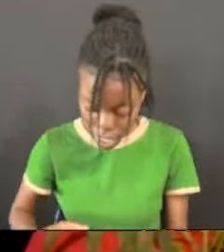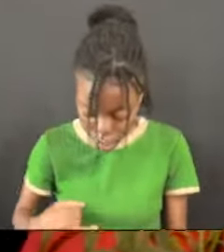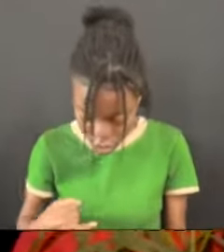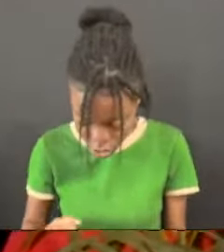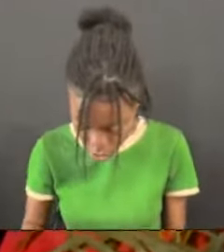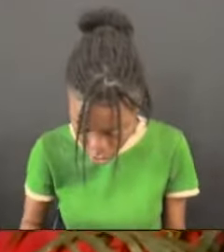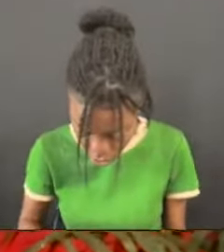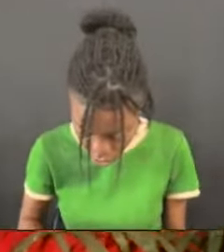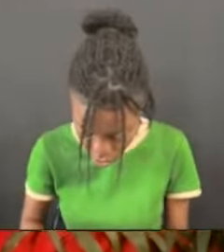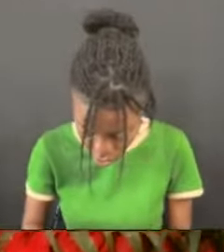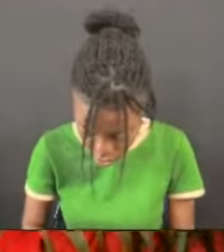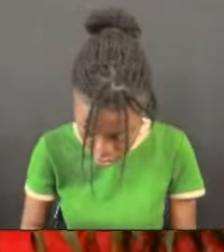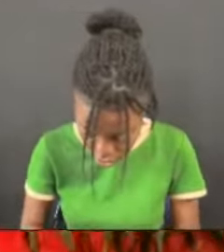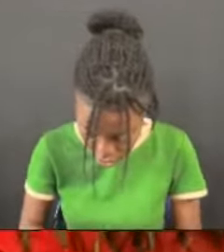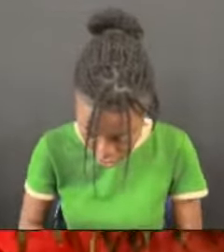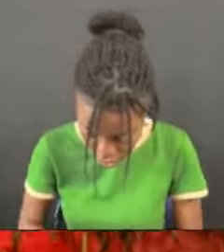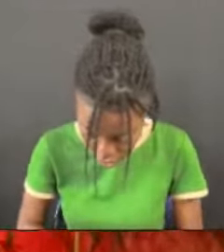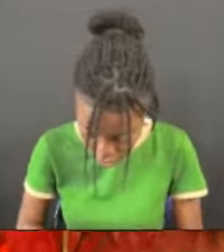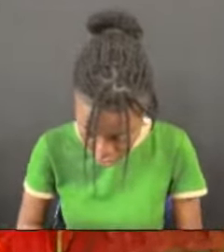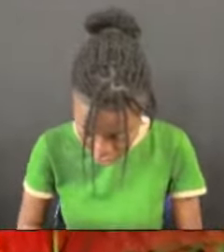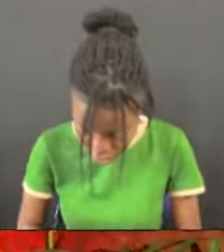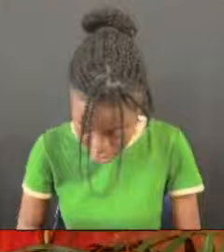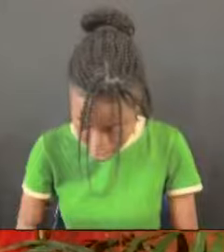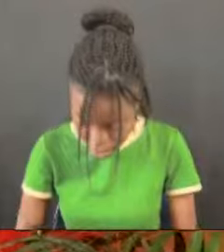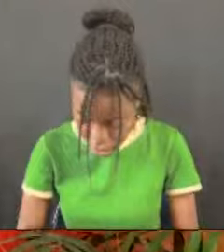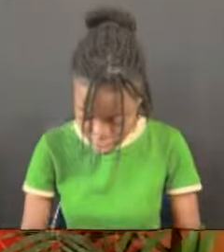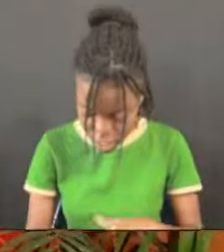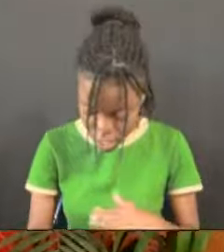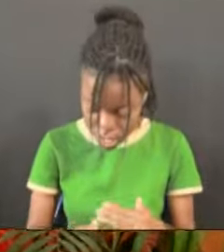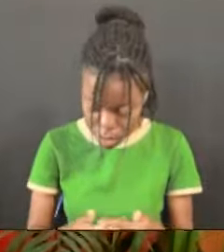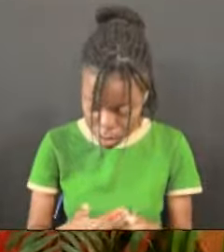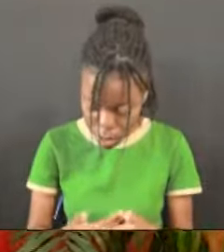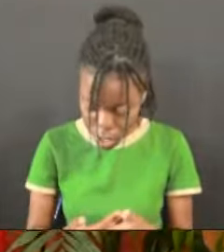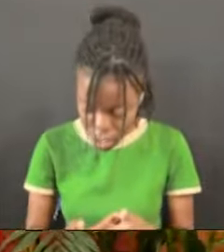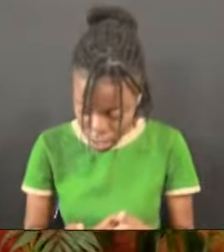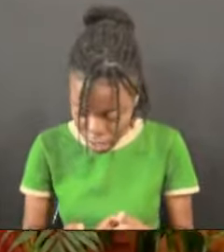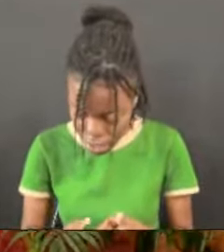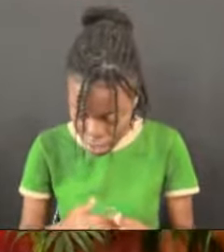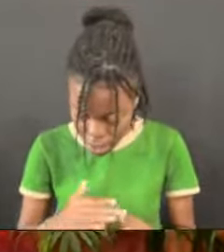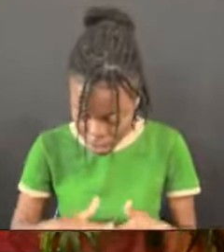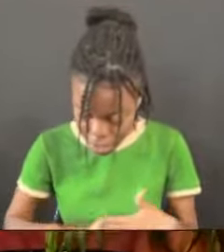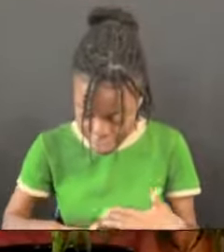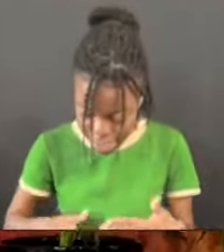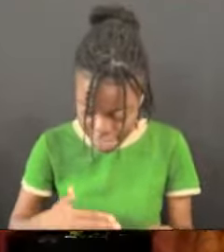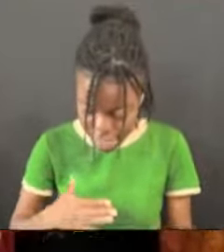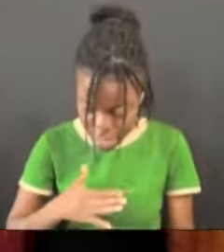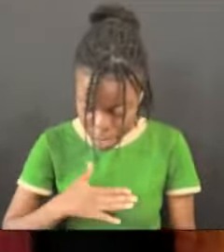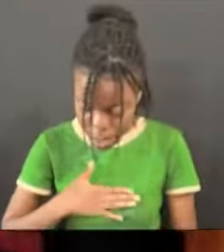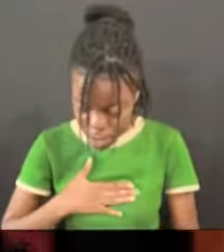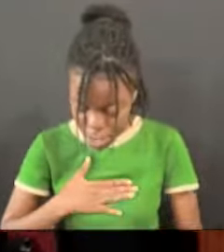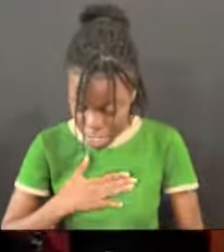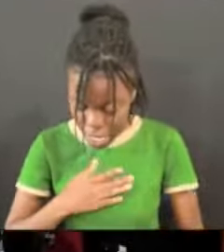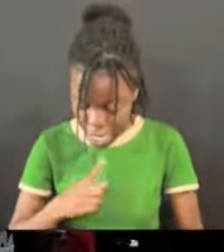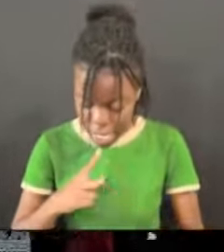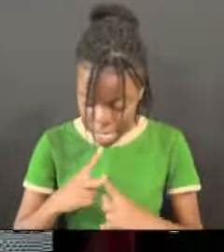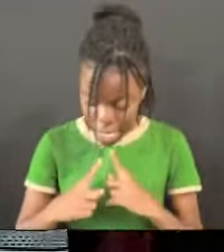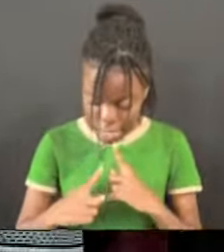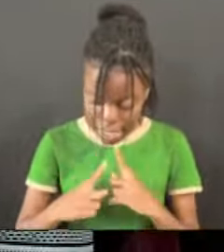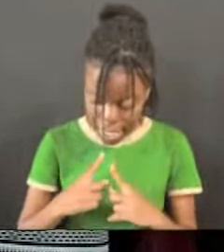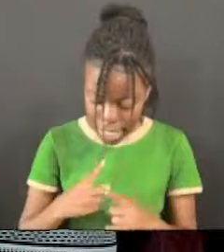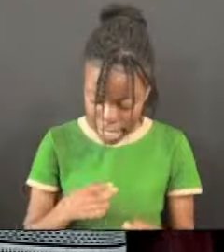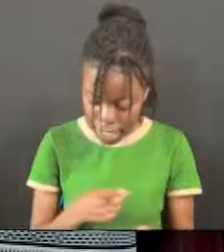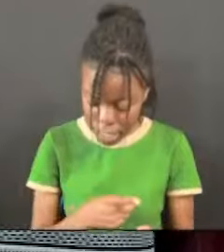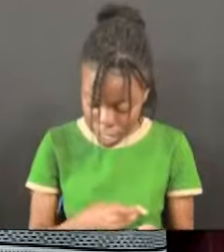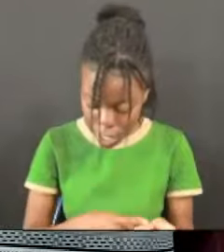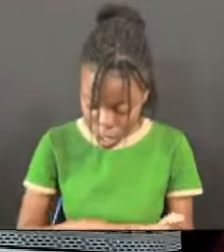my joys, I tell him all that pleases me, I